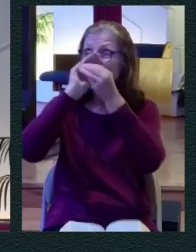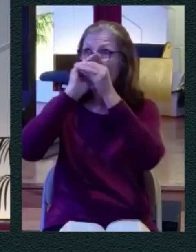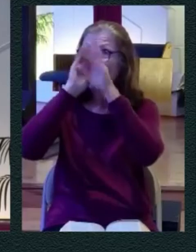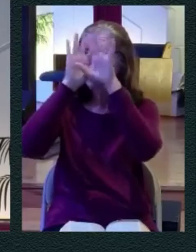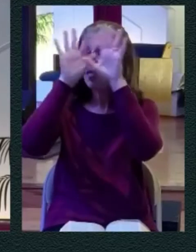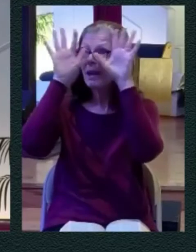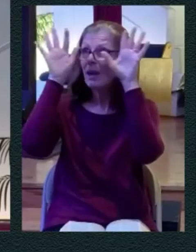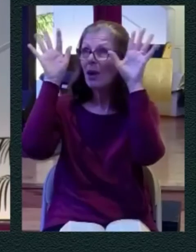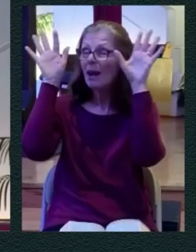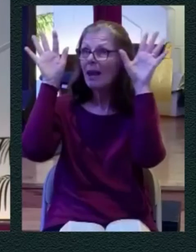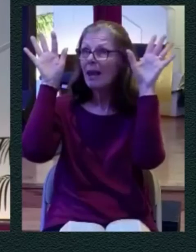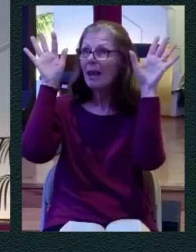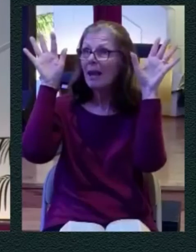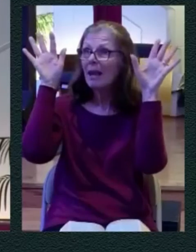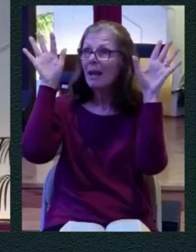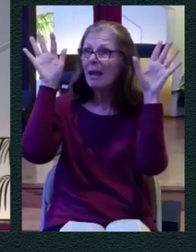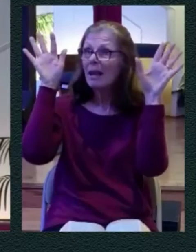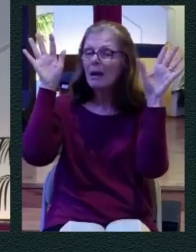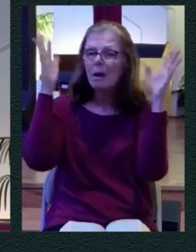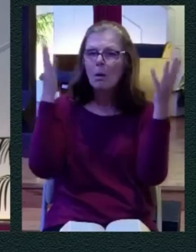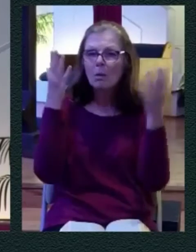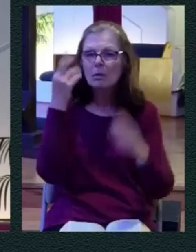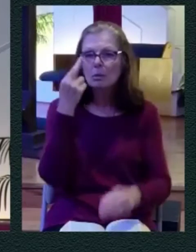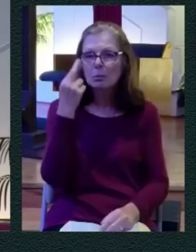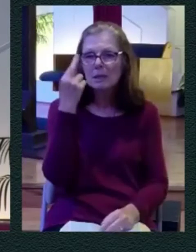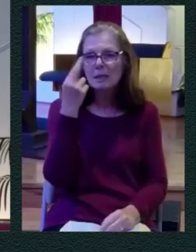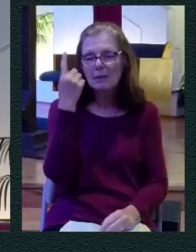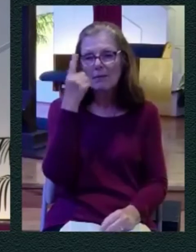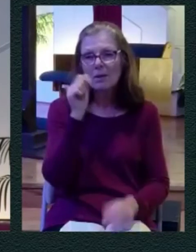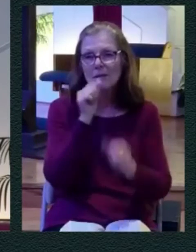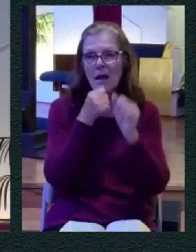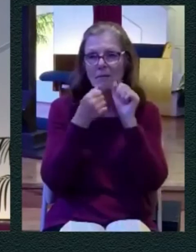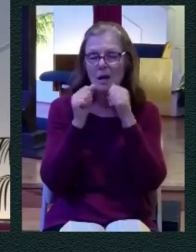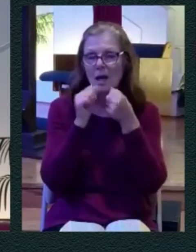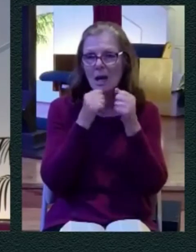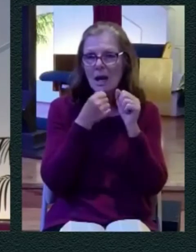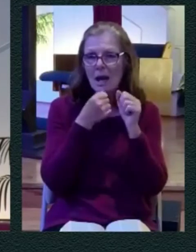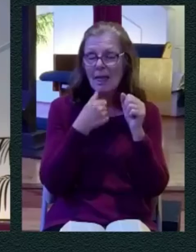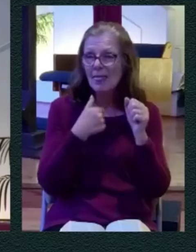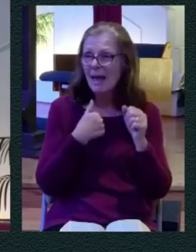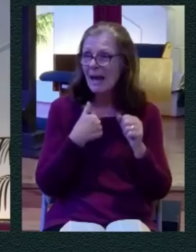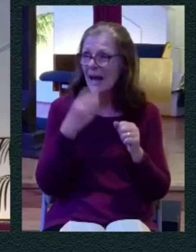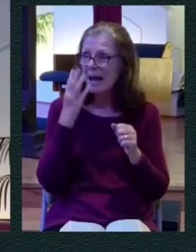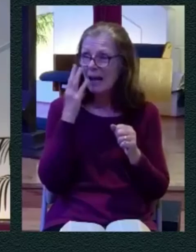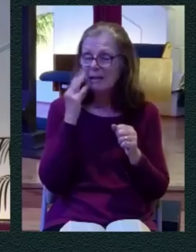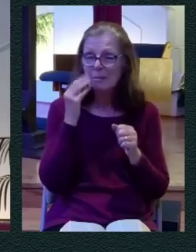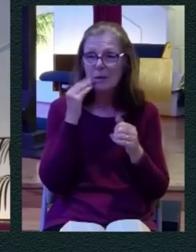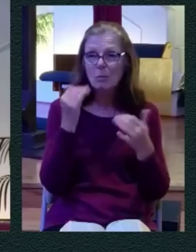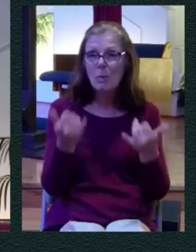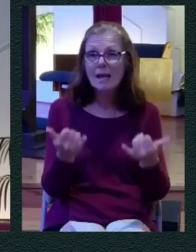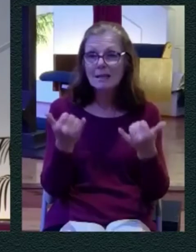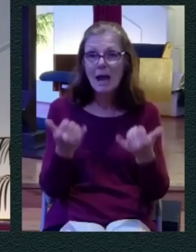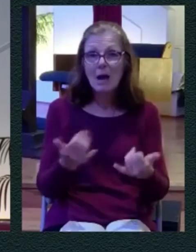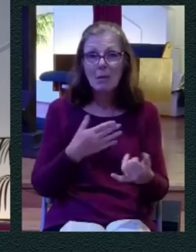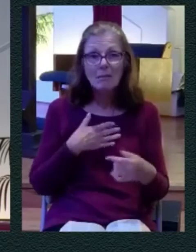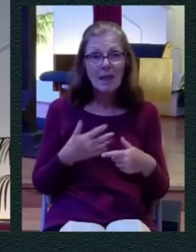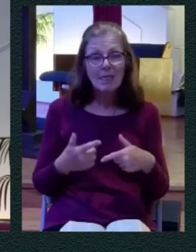is the reason for this suffering that I taste right now in my life walk?